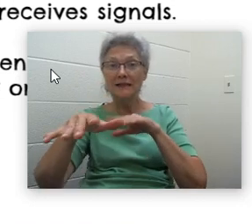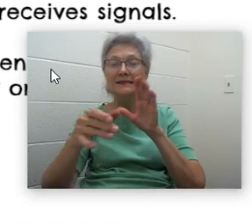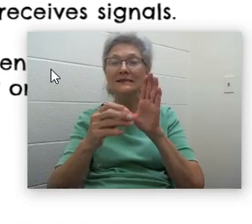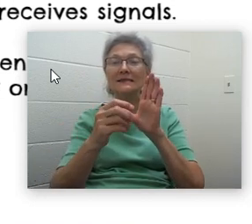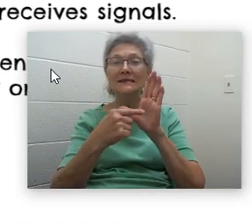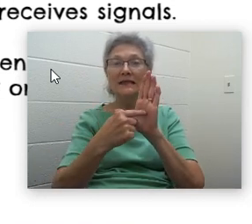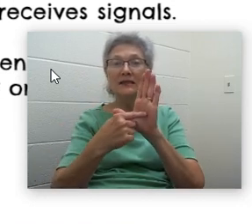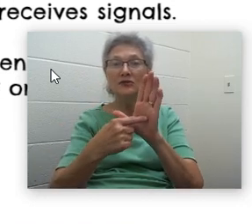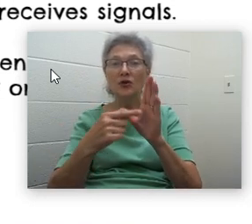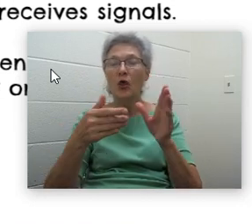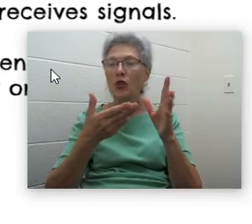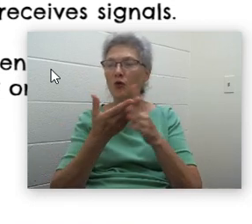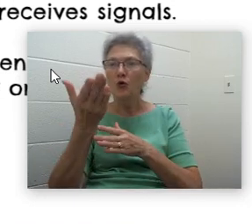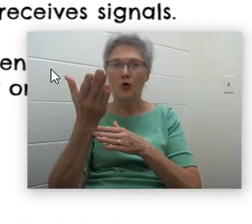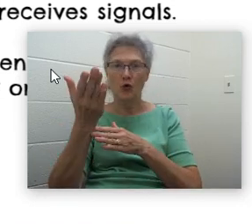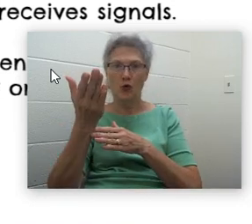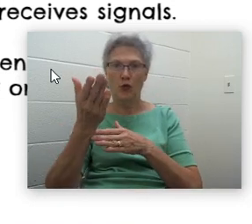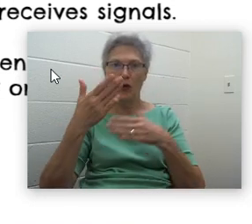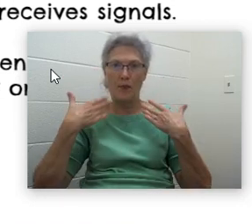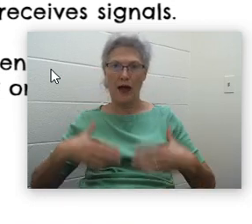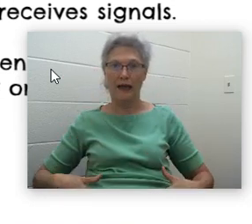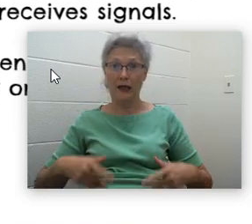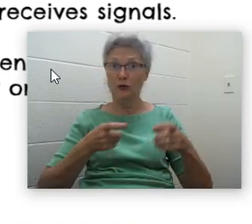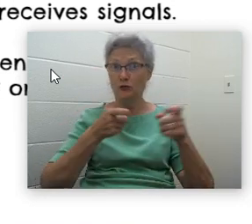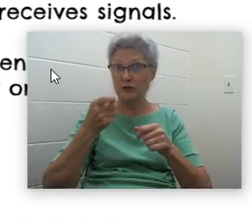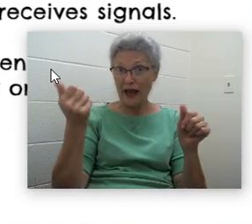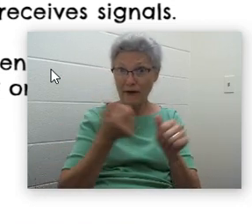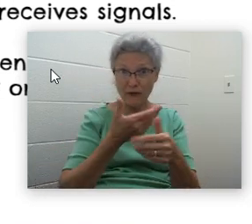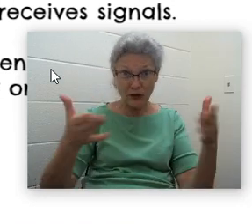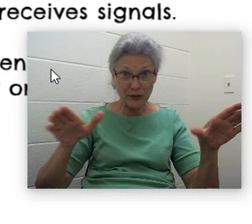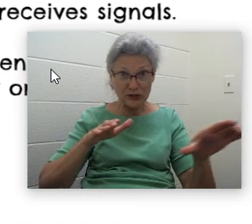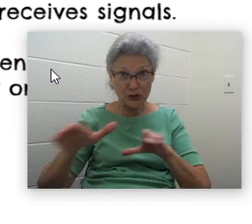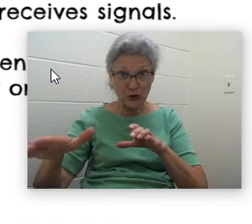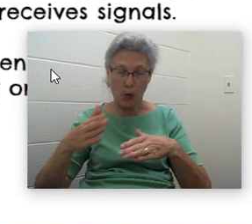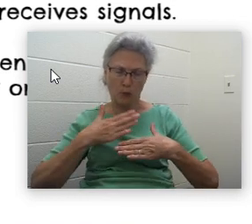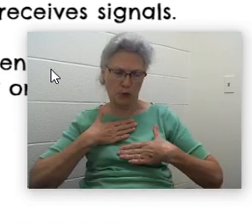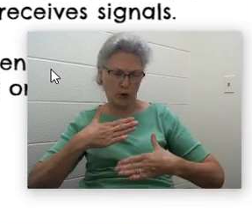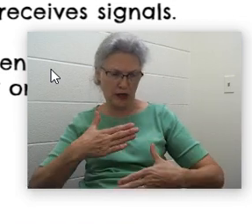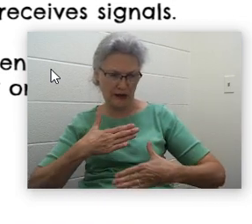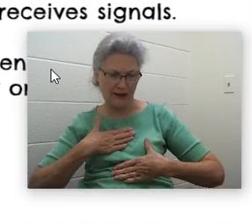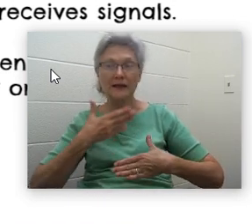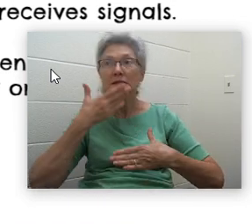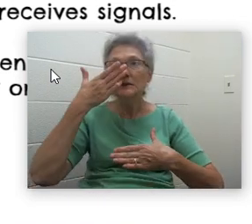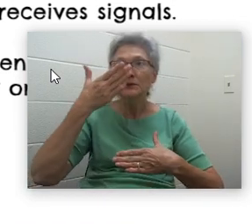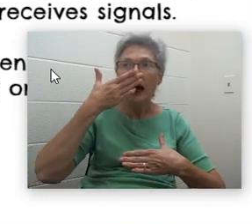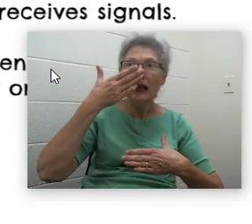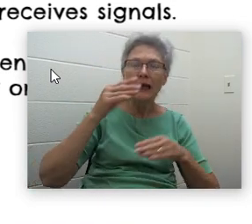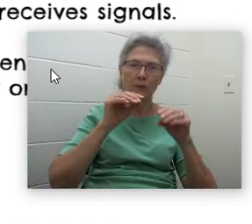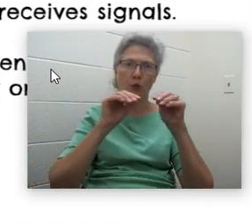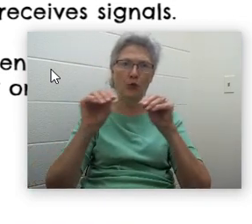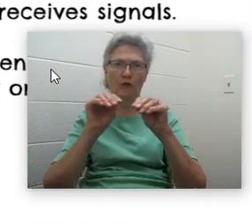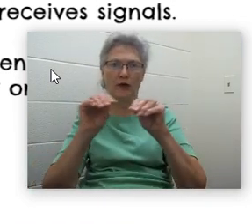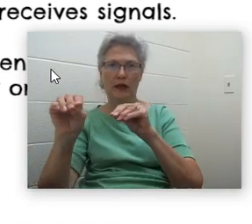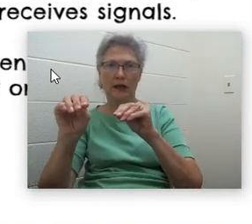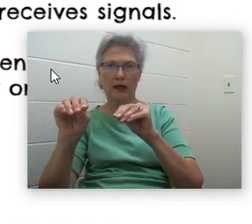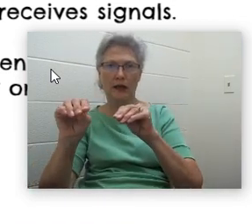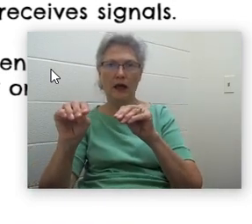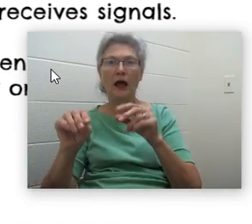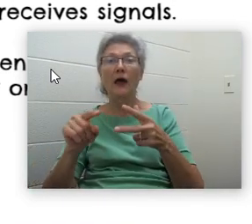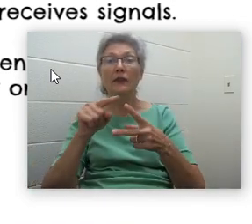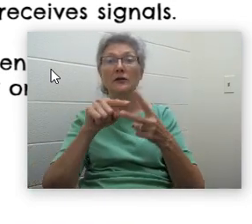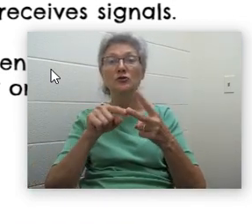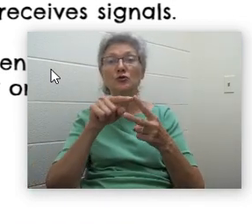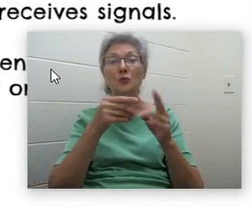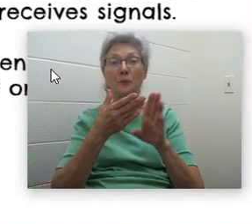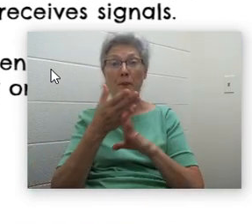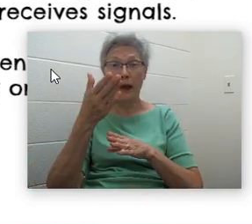Our nervous system controls everything we do, including breathing, smelling, and moving. The two main